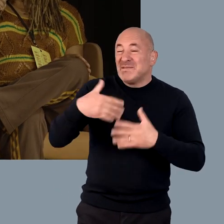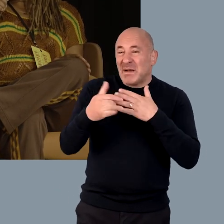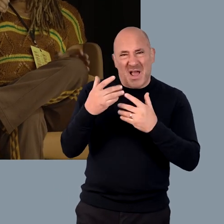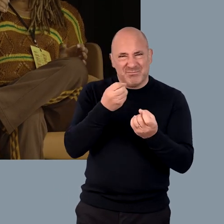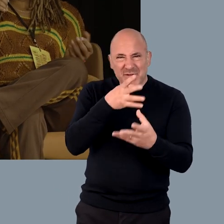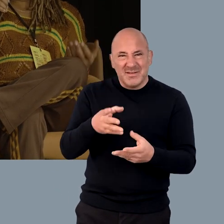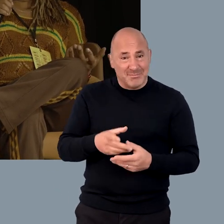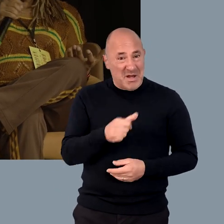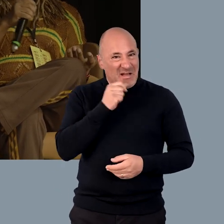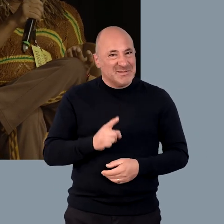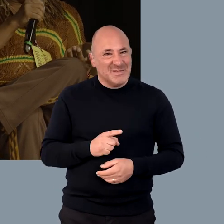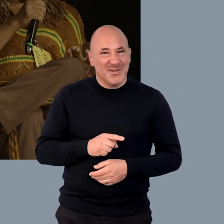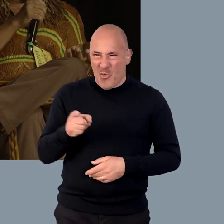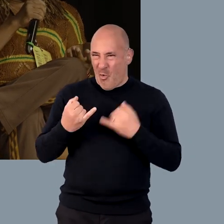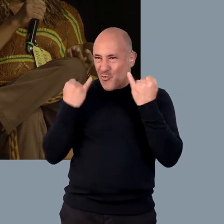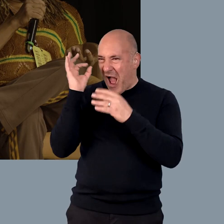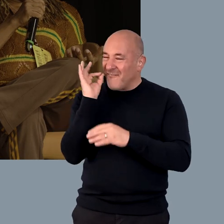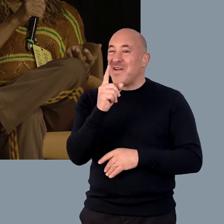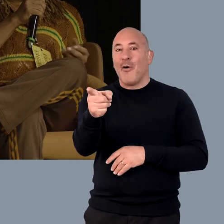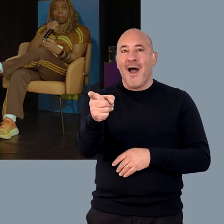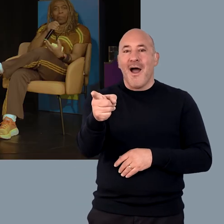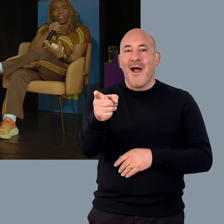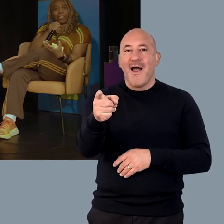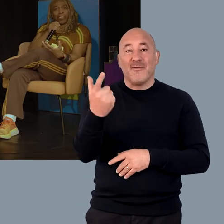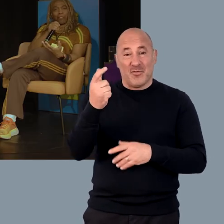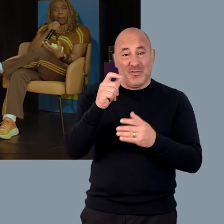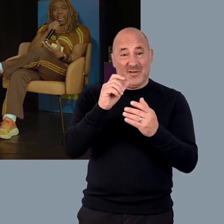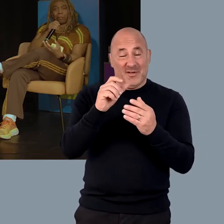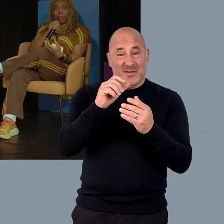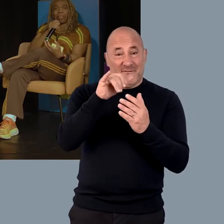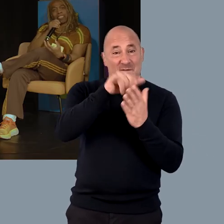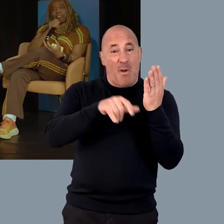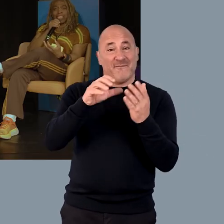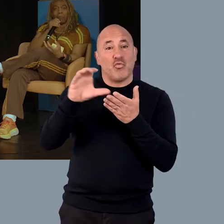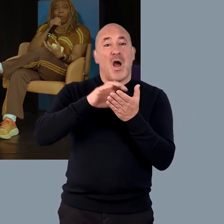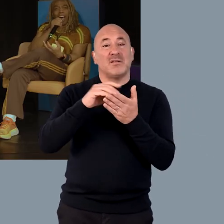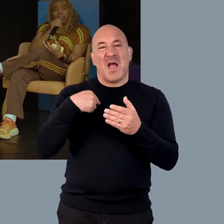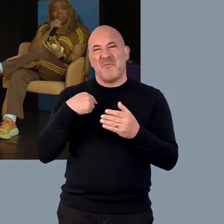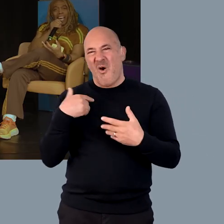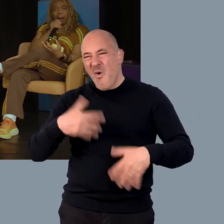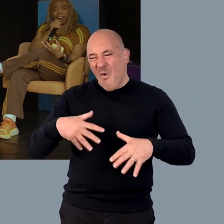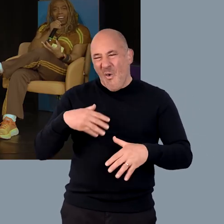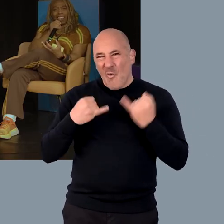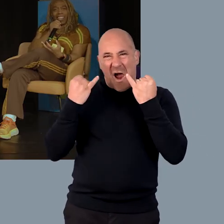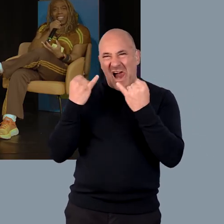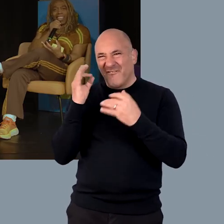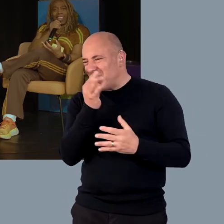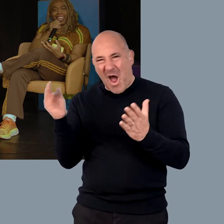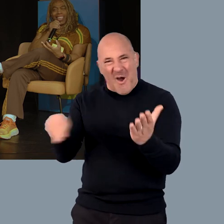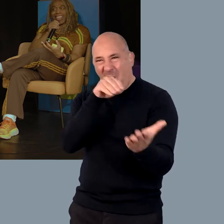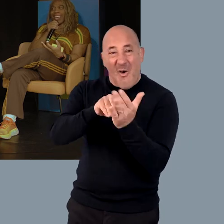We're nice though. You're a wild flower So you put on your grant from i'm a motherfucking wildflower